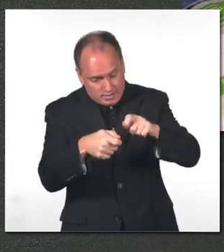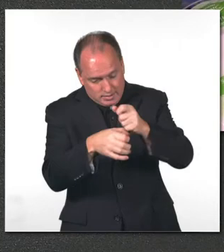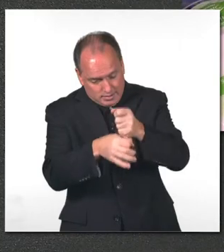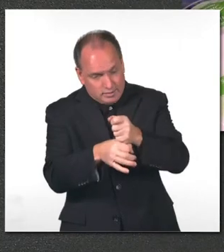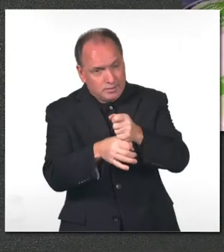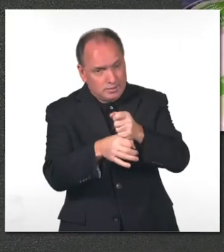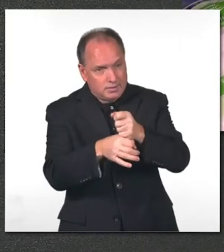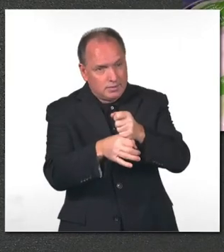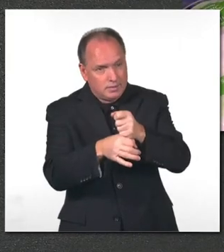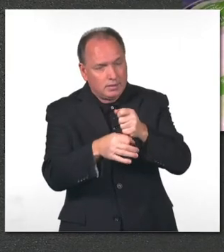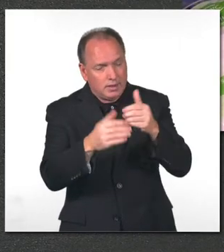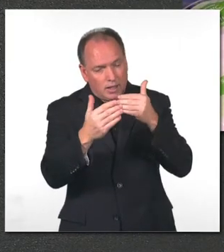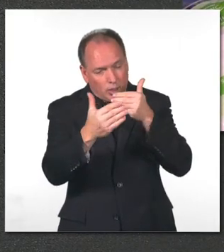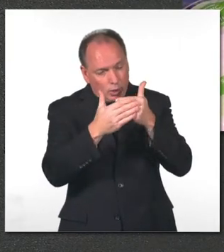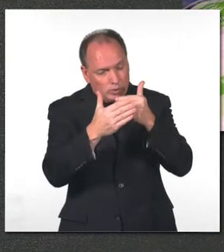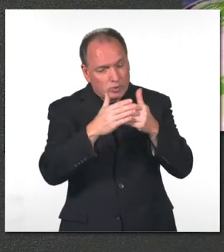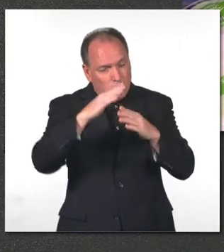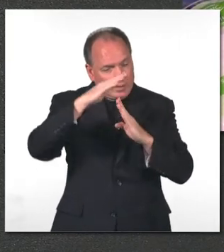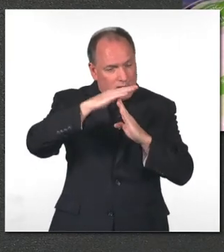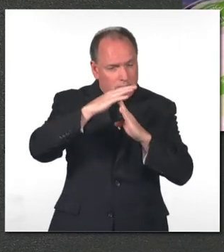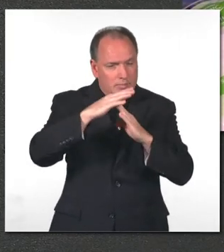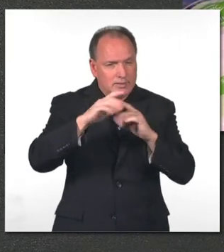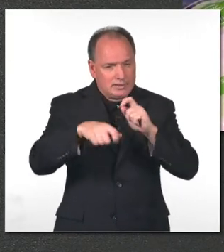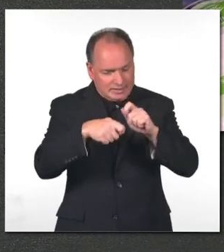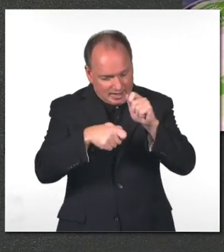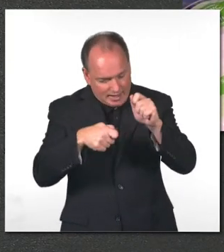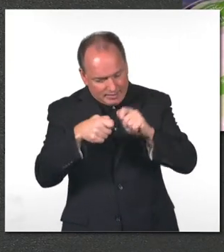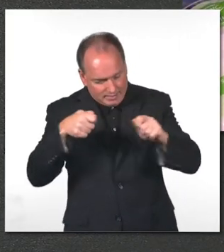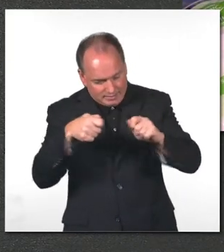Right almost near the top. And tie it.